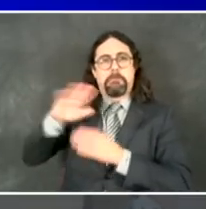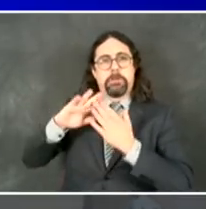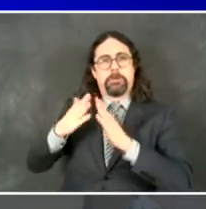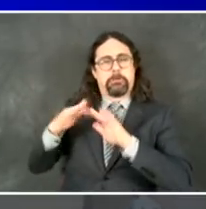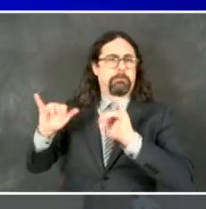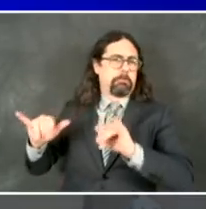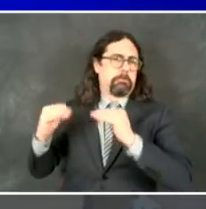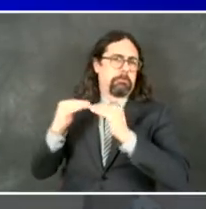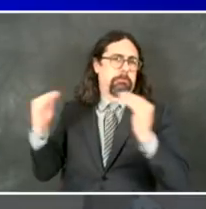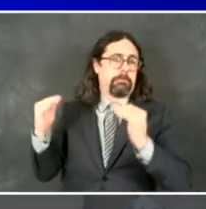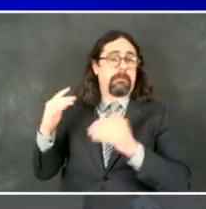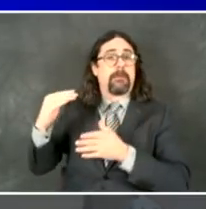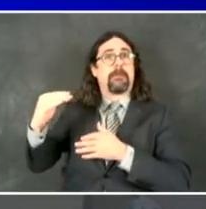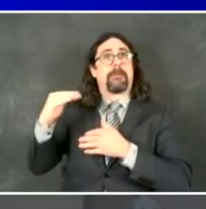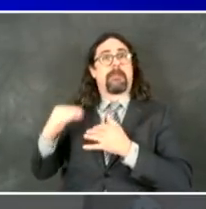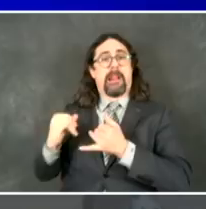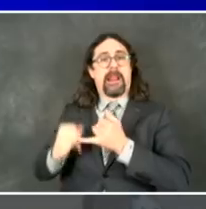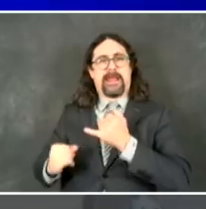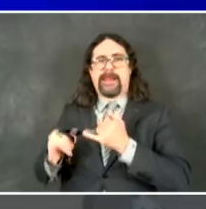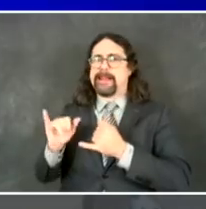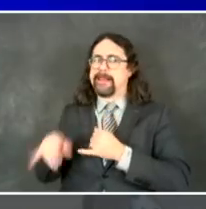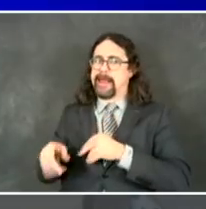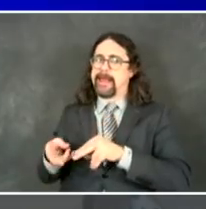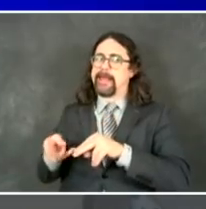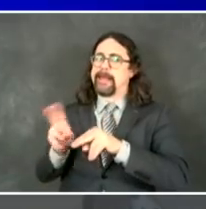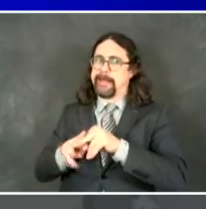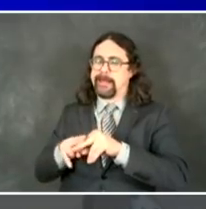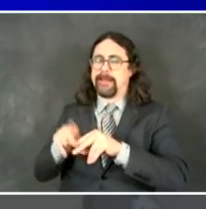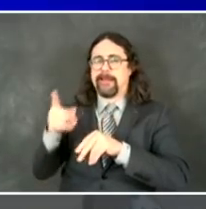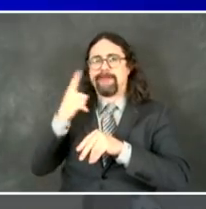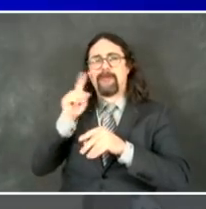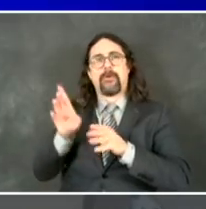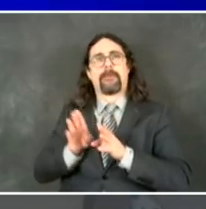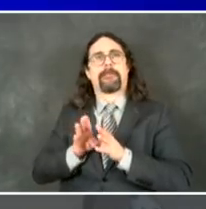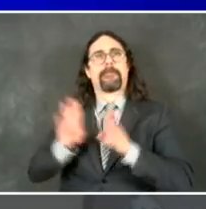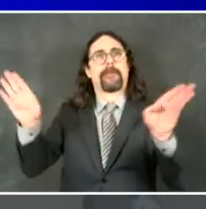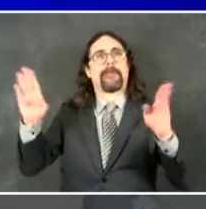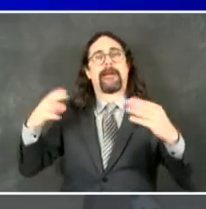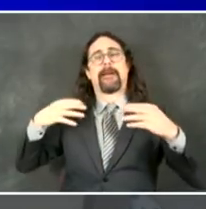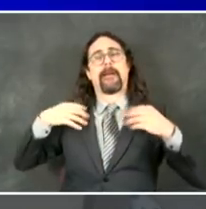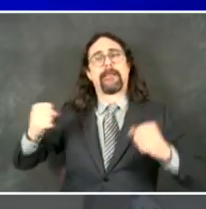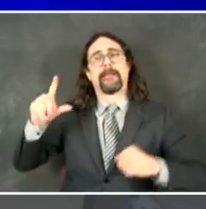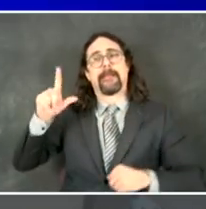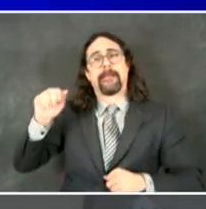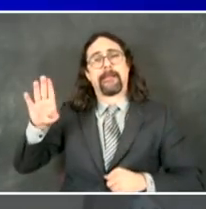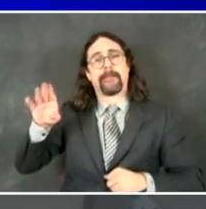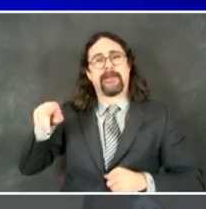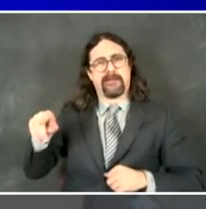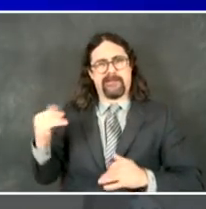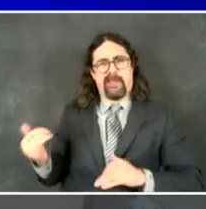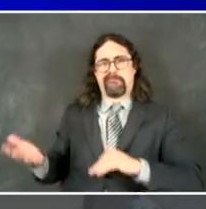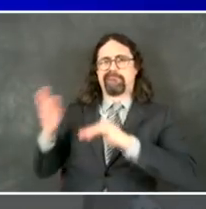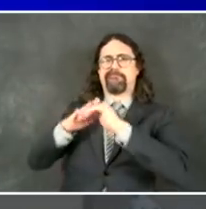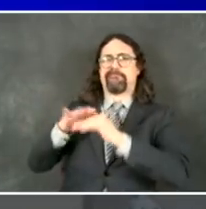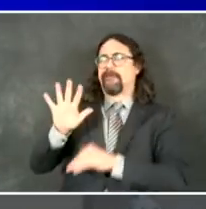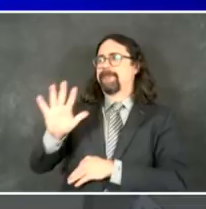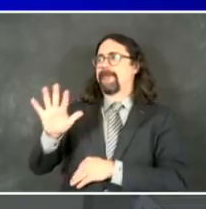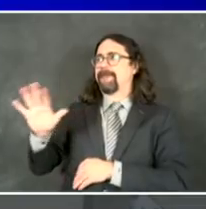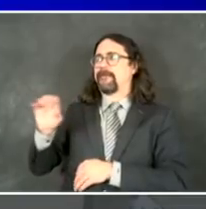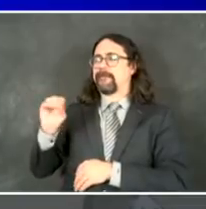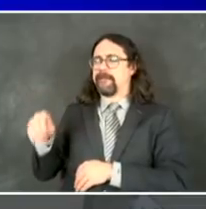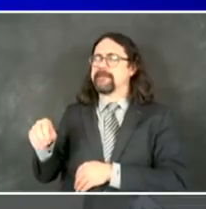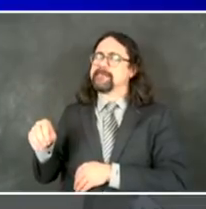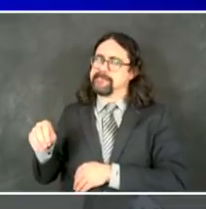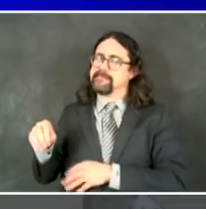an important measure, but it's a measure of a smaller group of people. When you composite the day, progress, but not